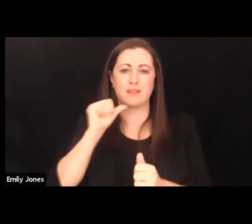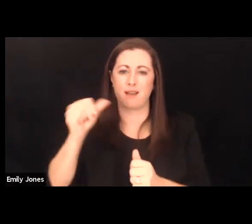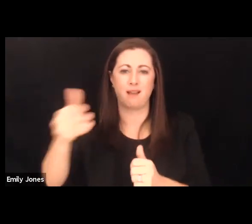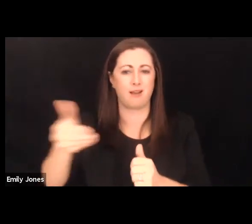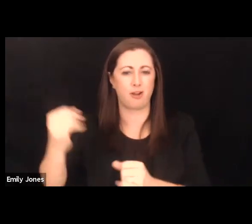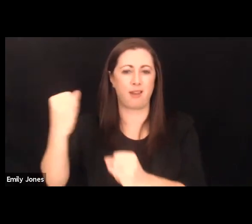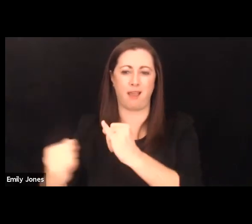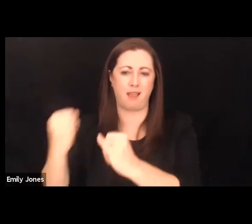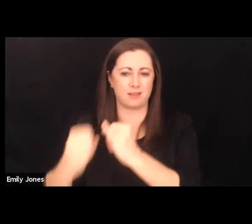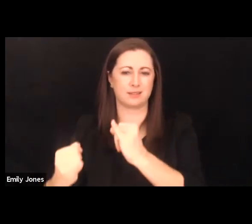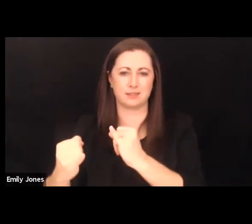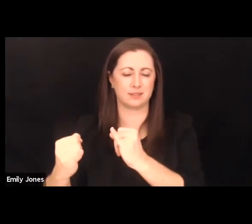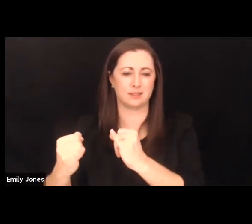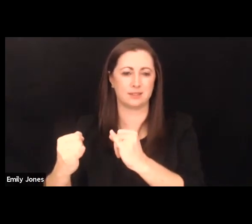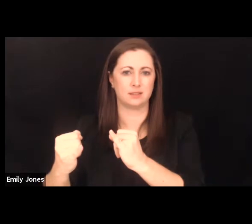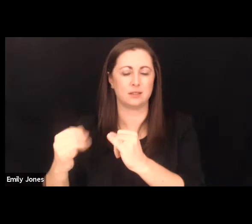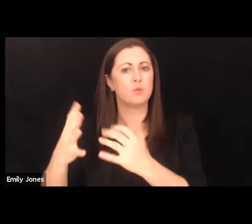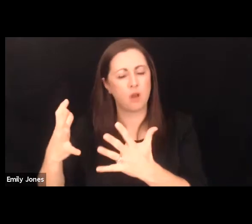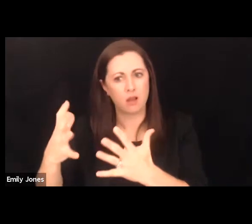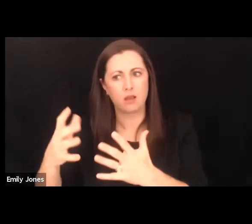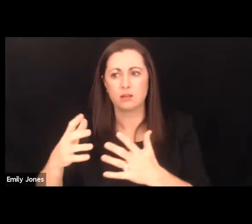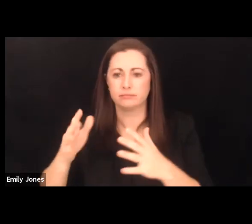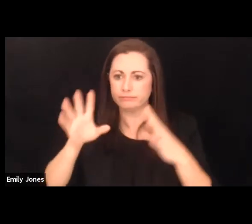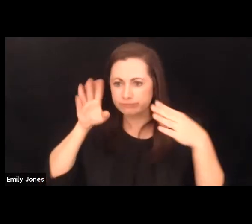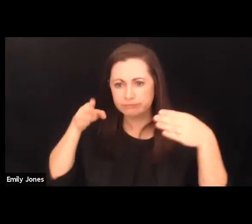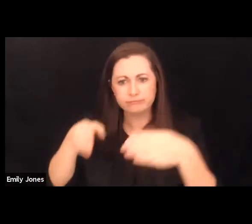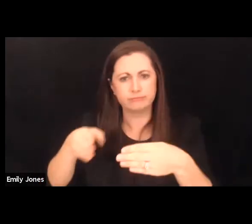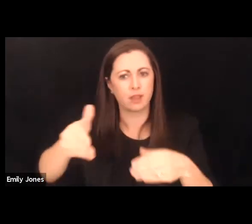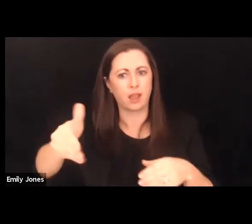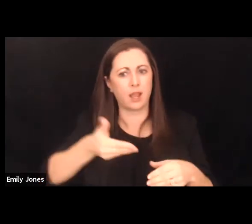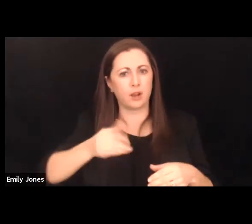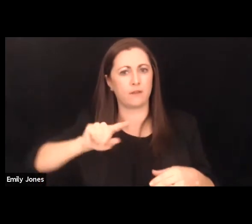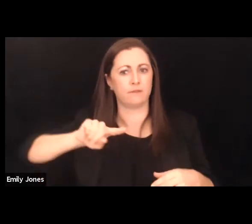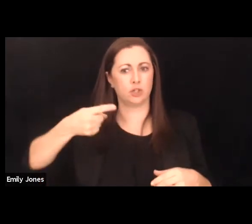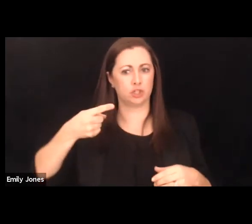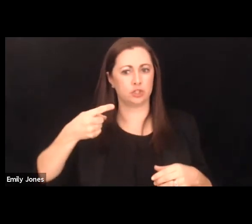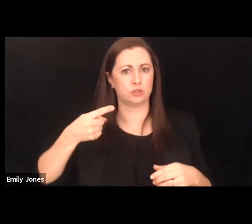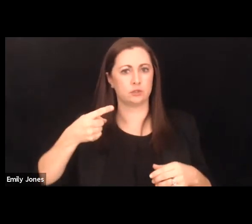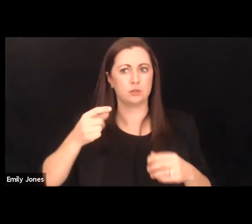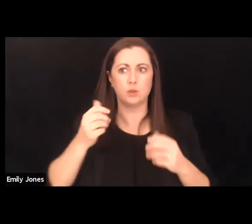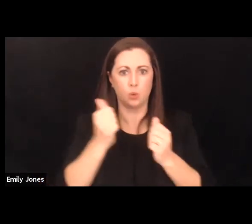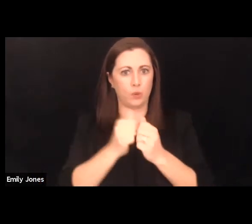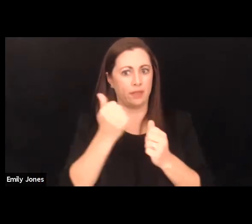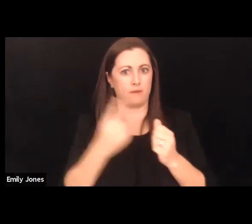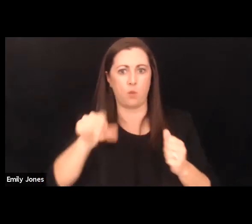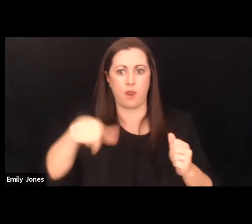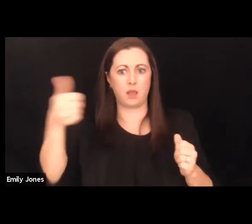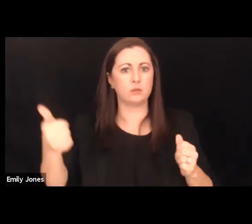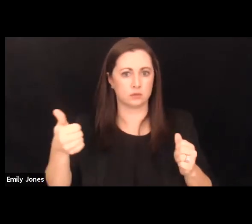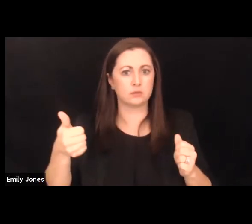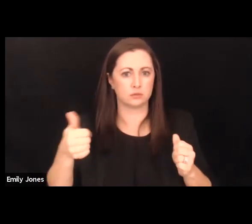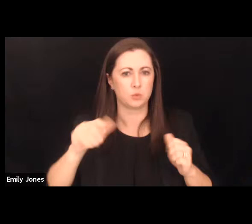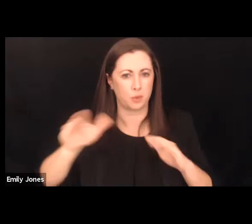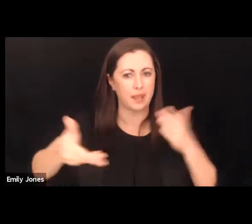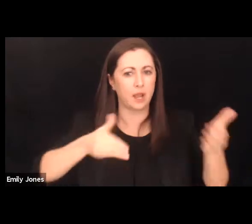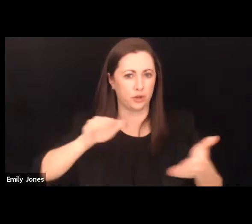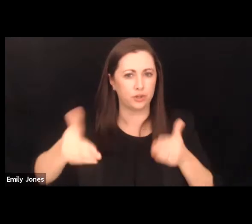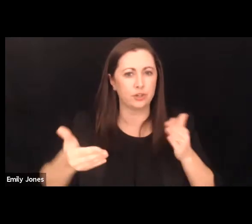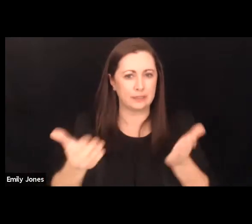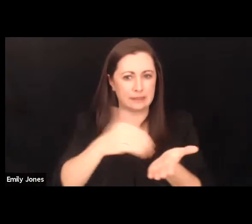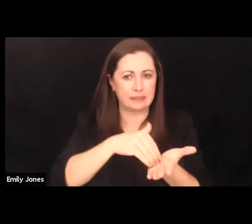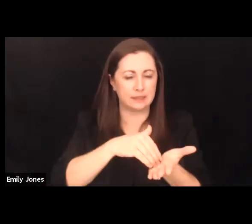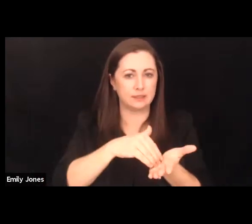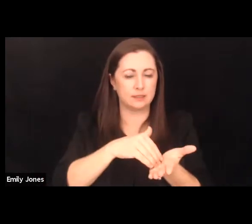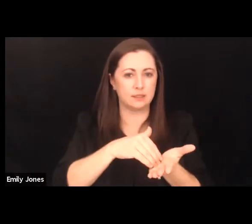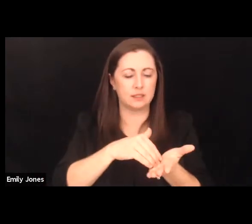Let's make sure that they're in the front row along with everyone else when we start to rehire. let's not have it so